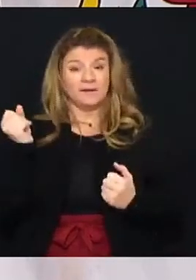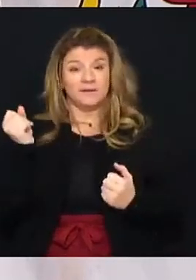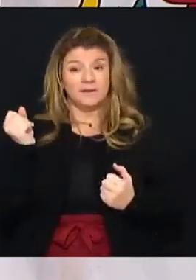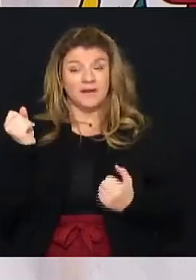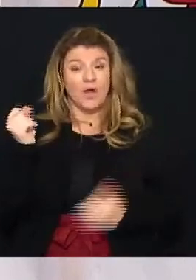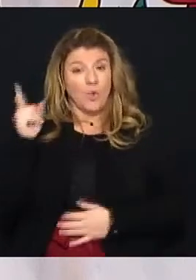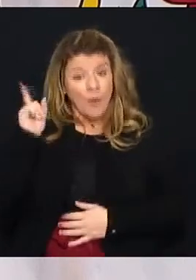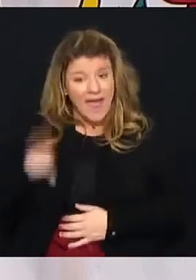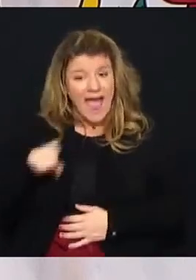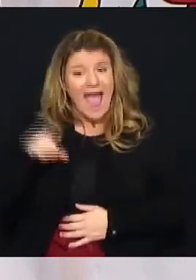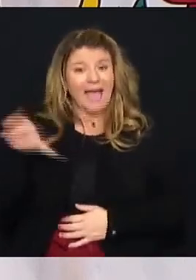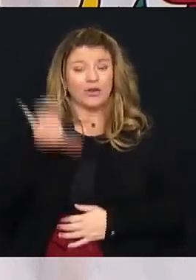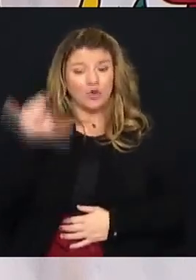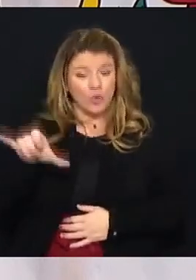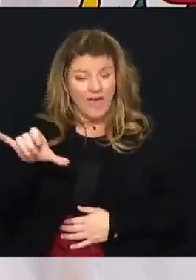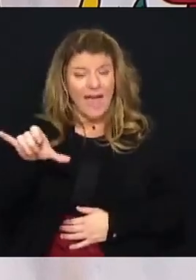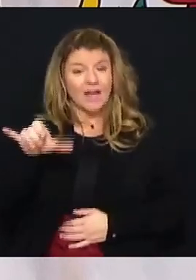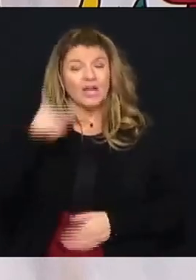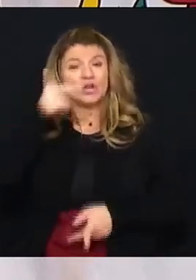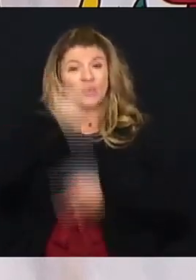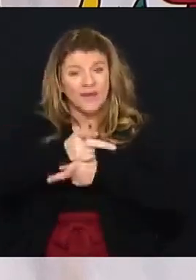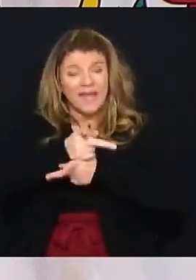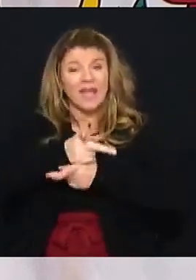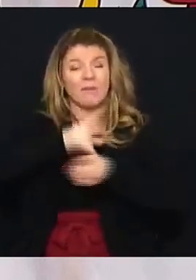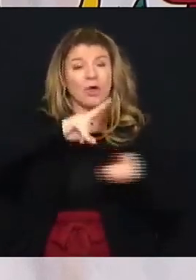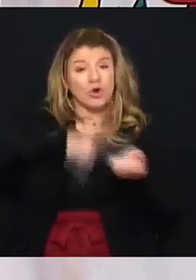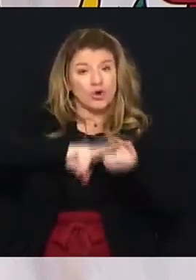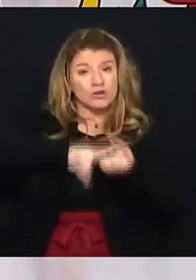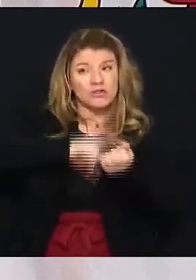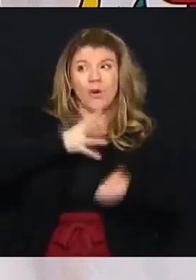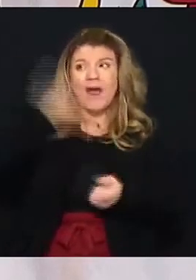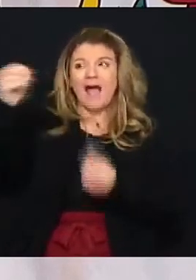had to do that to keep nurses from going out of